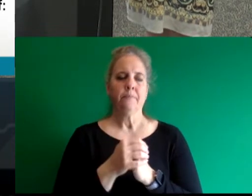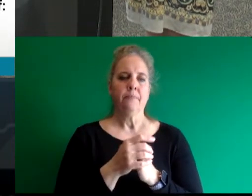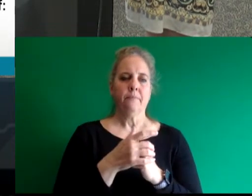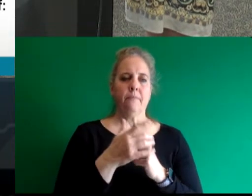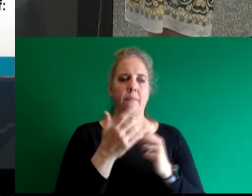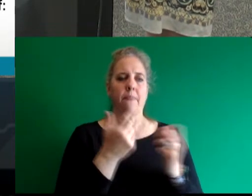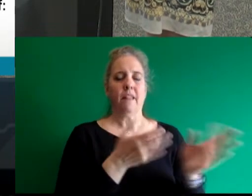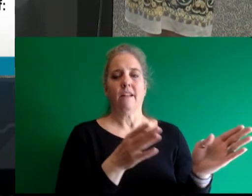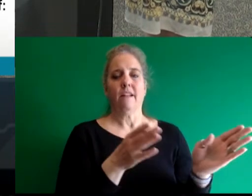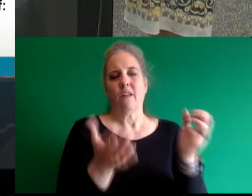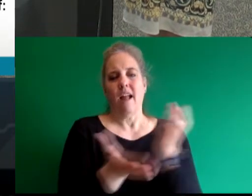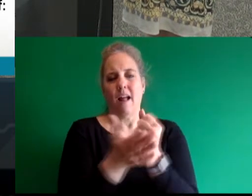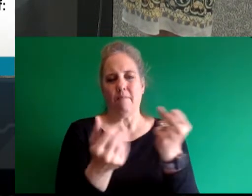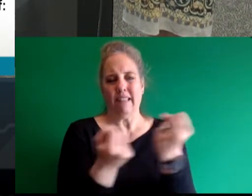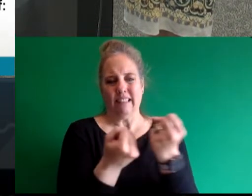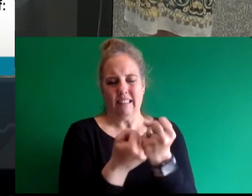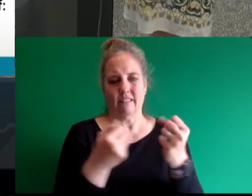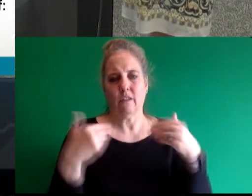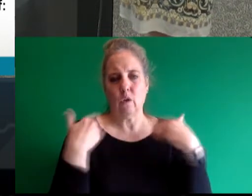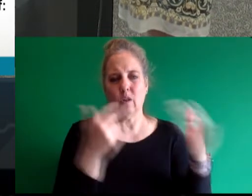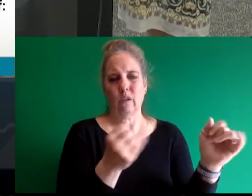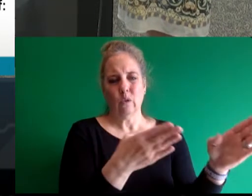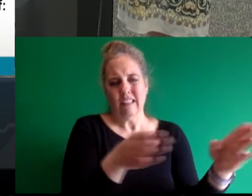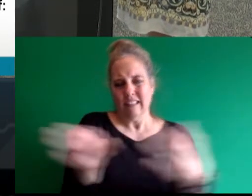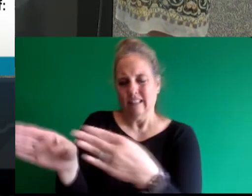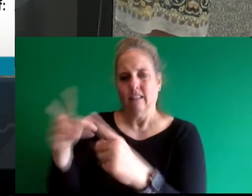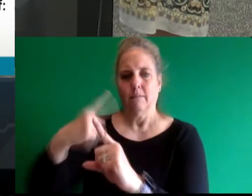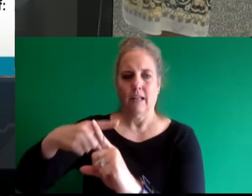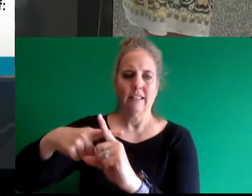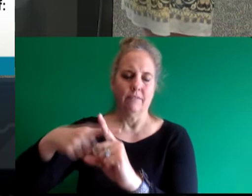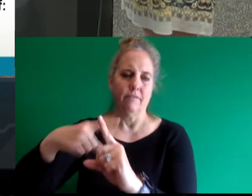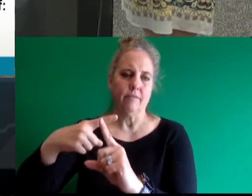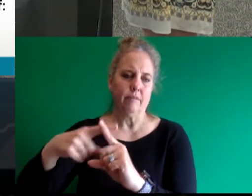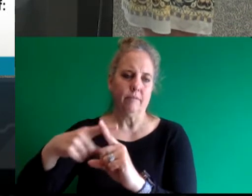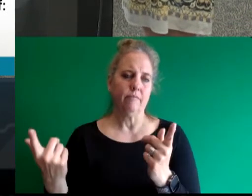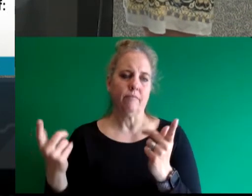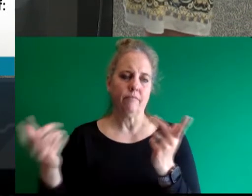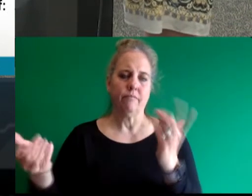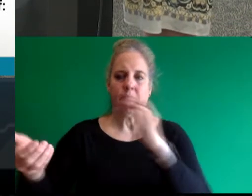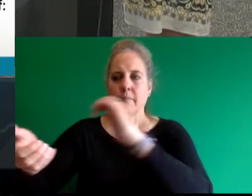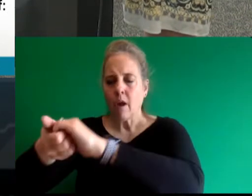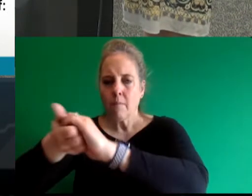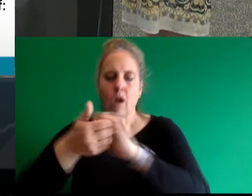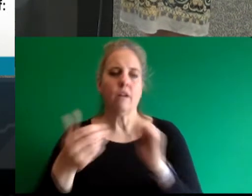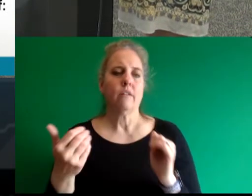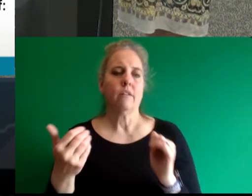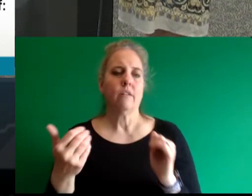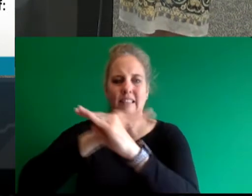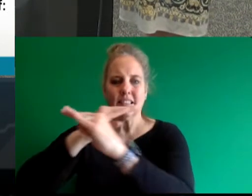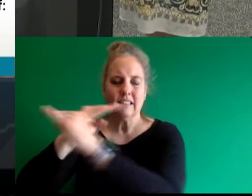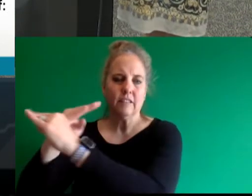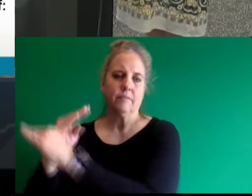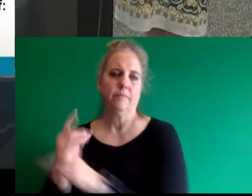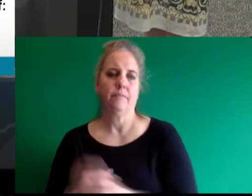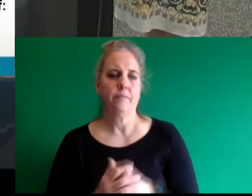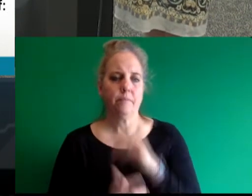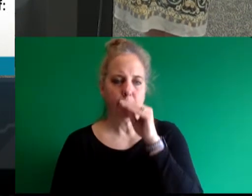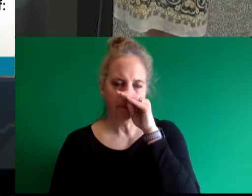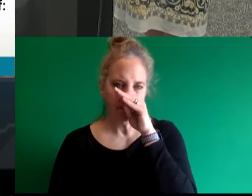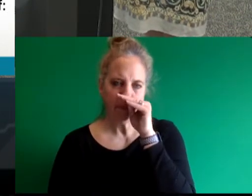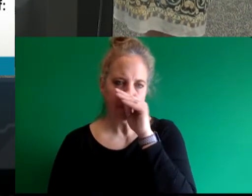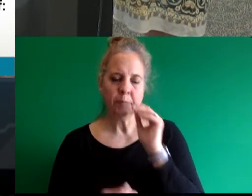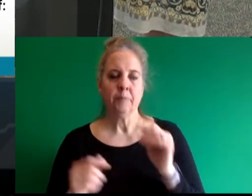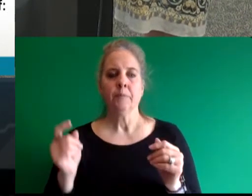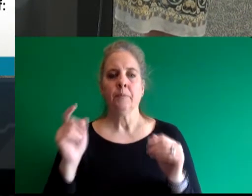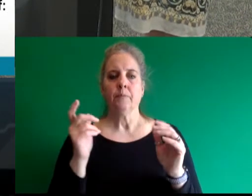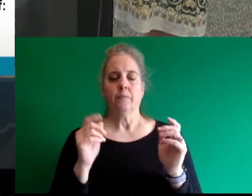in non-traditional community partners. When we say community partners, there's an image that comes to our mind. This group focuses